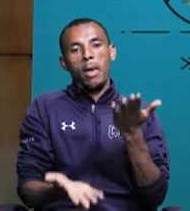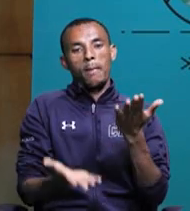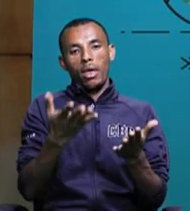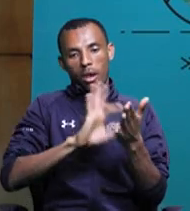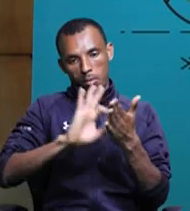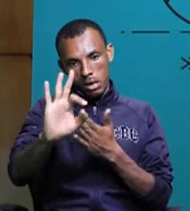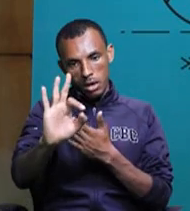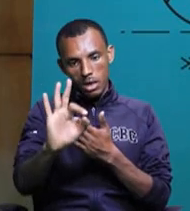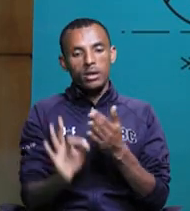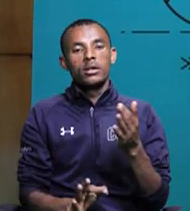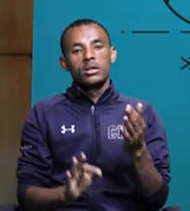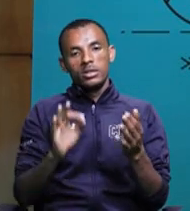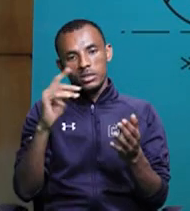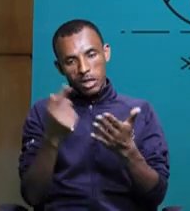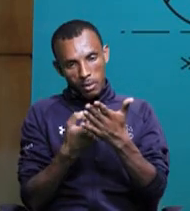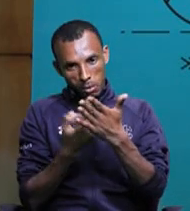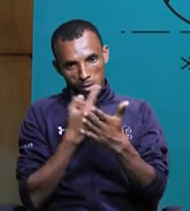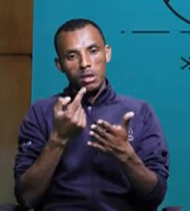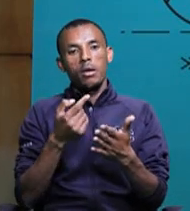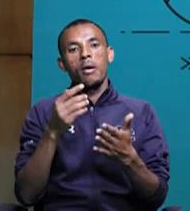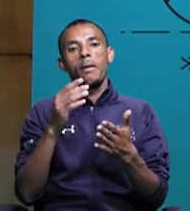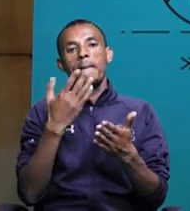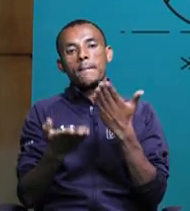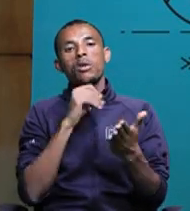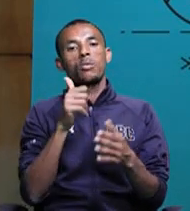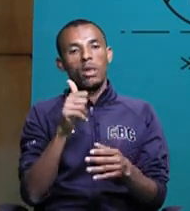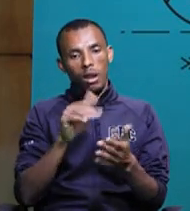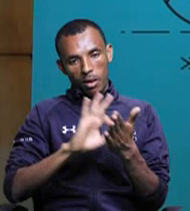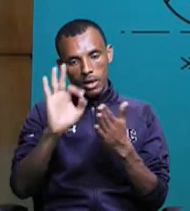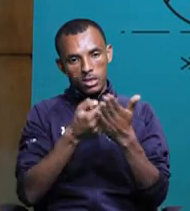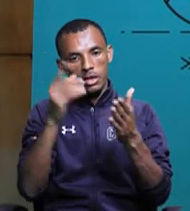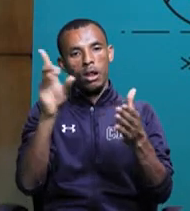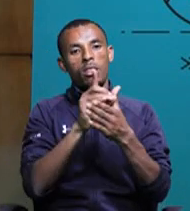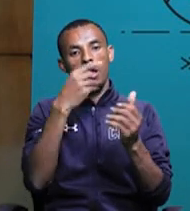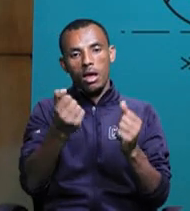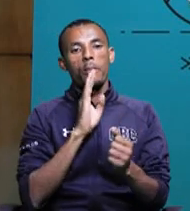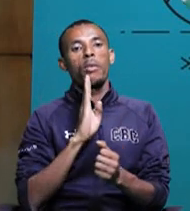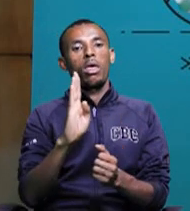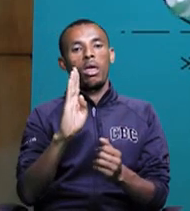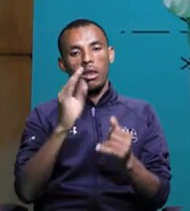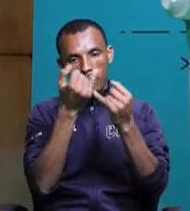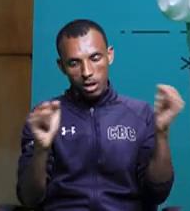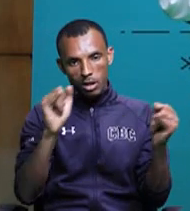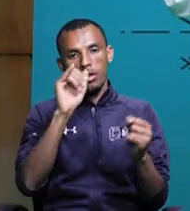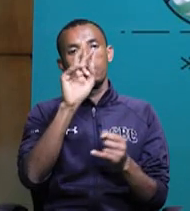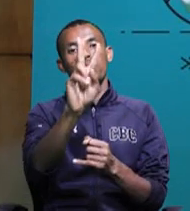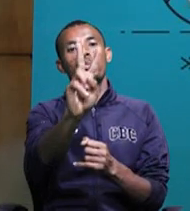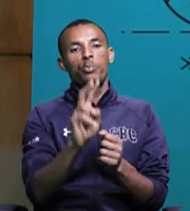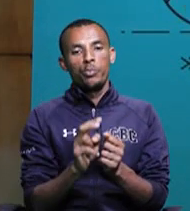number, sometimes the result may not be a number. This data can be divided into